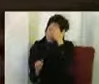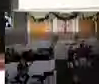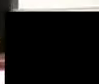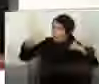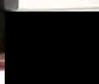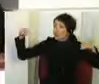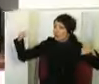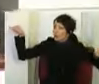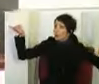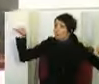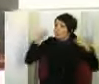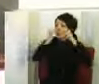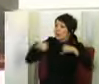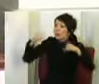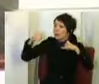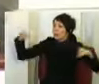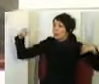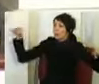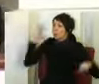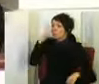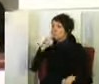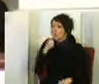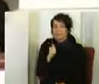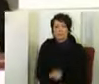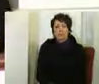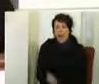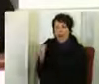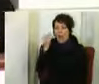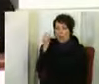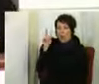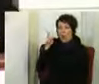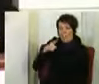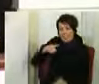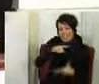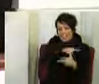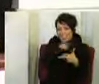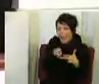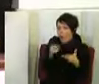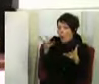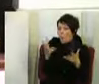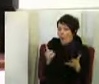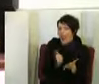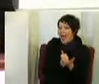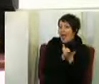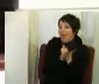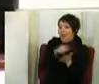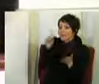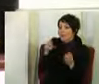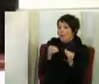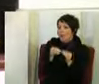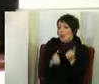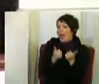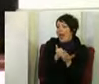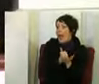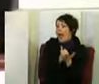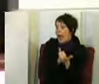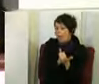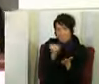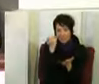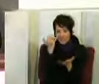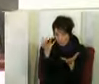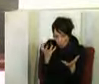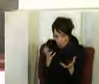I know that they would like to solicit your help. We are not finished with the decorating. Those of you who have been around at Christmas